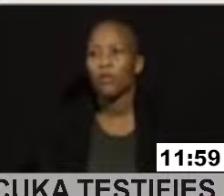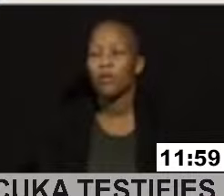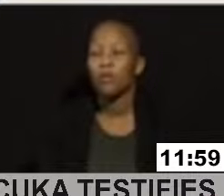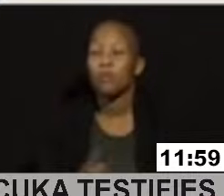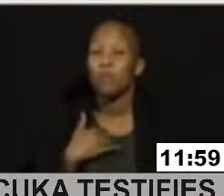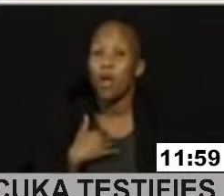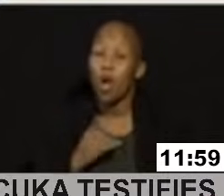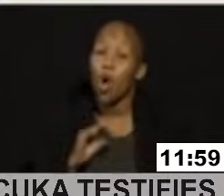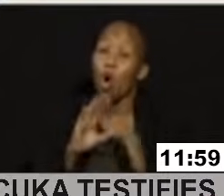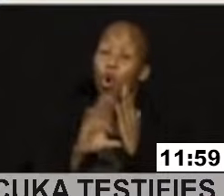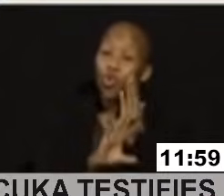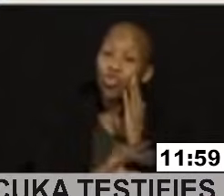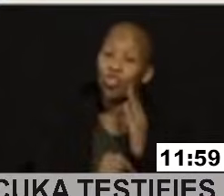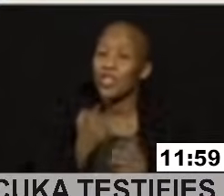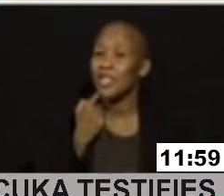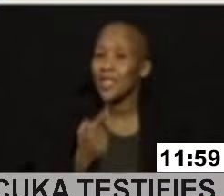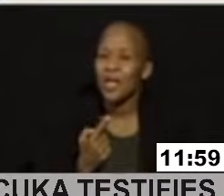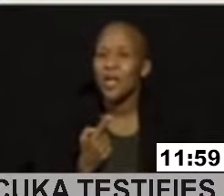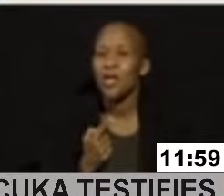prosecutorial